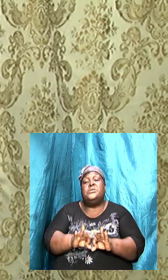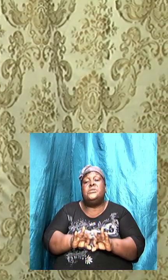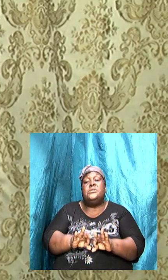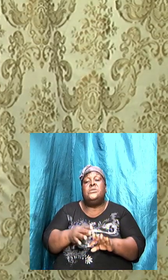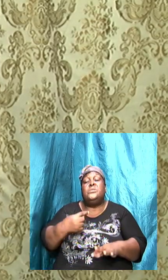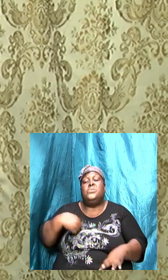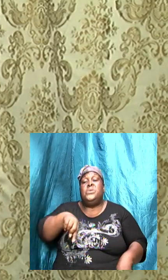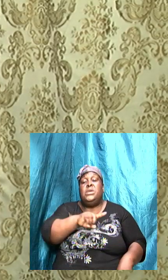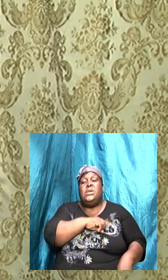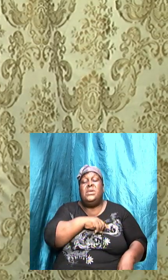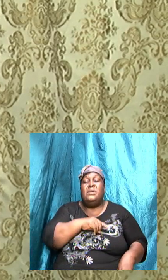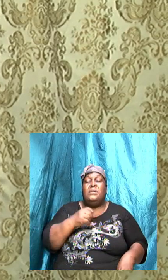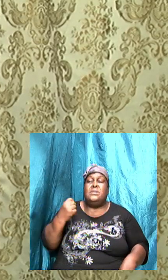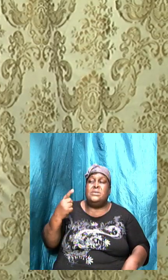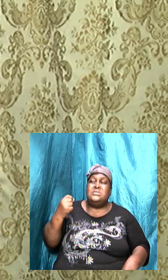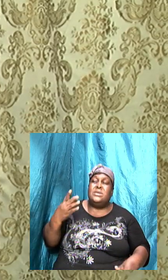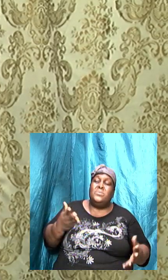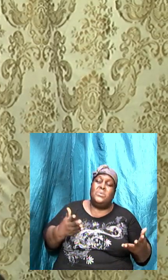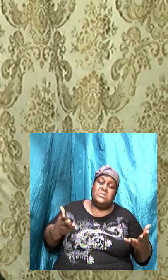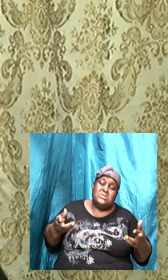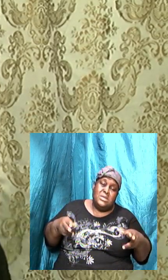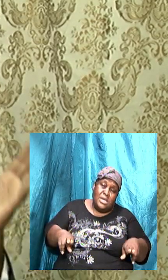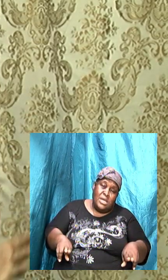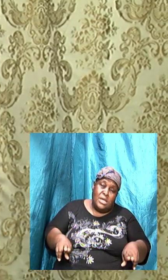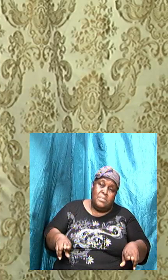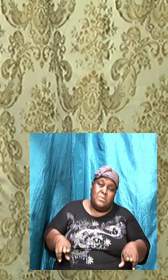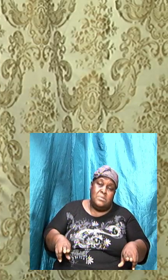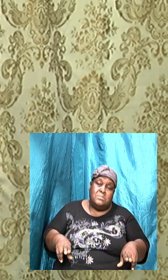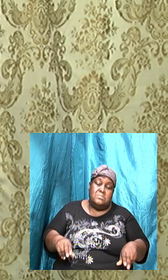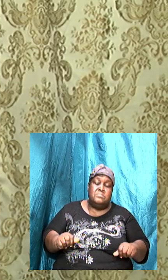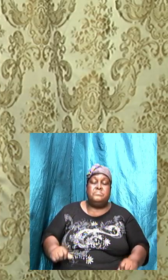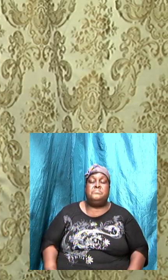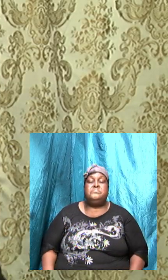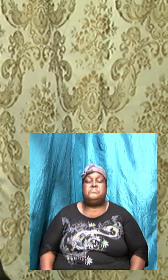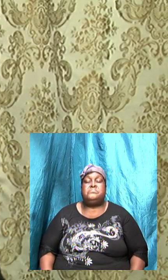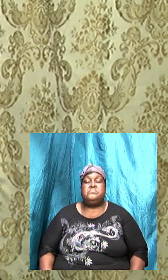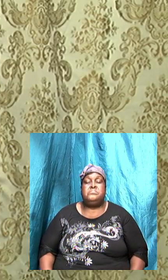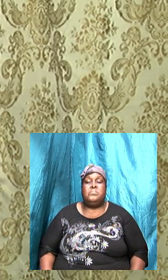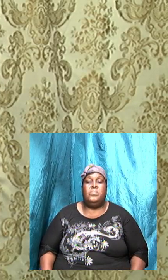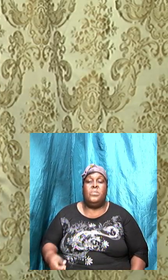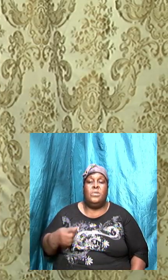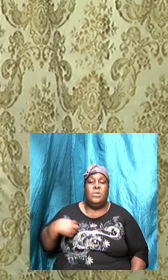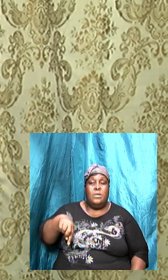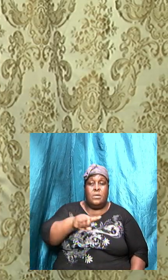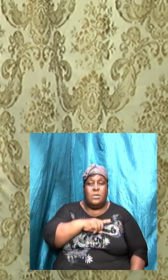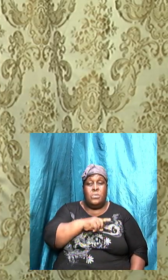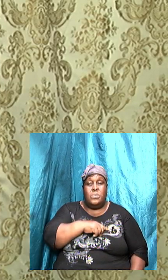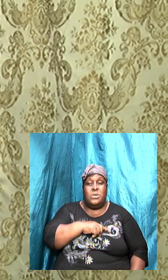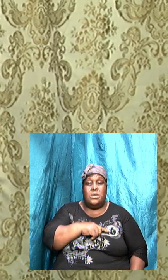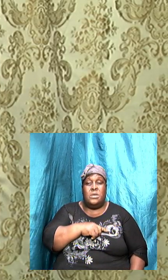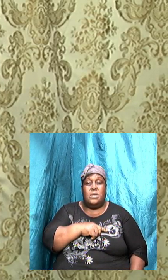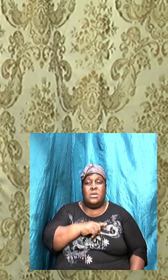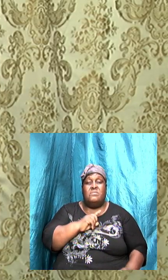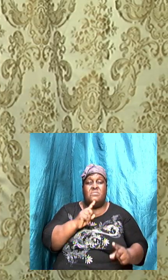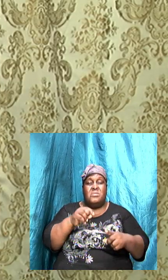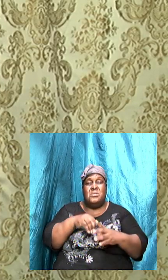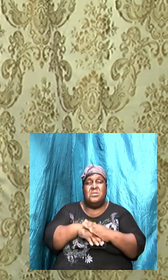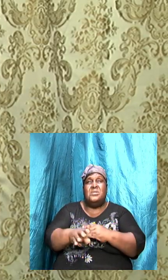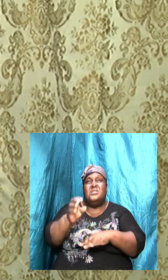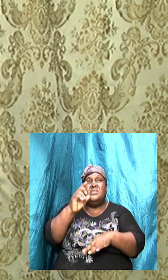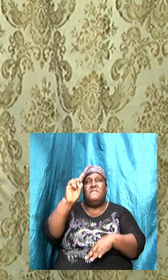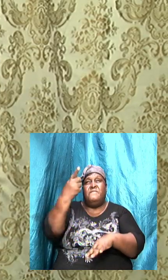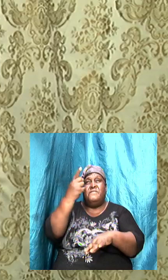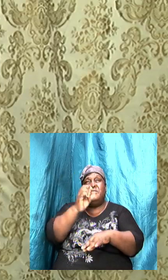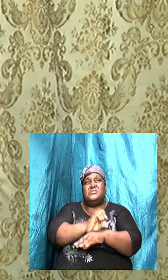that we understand what is happening there. We had gone into the first church, which was the church